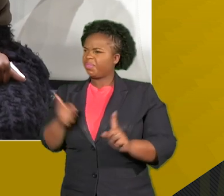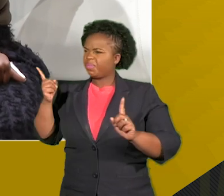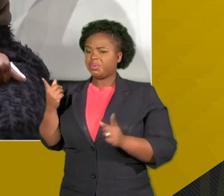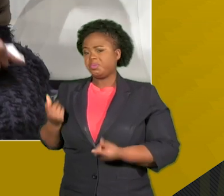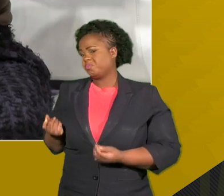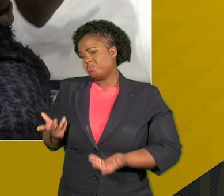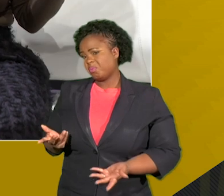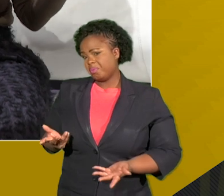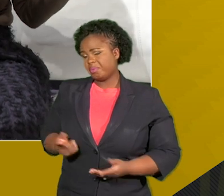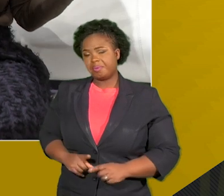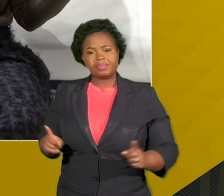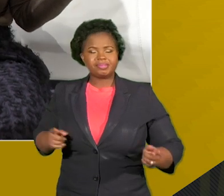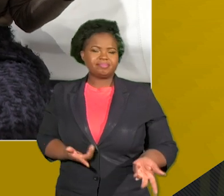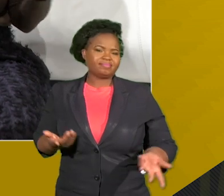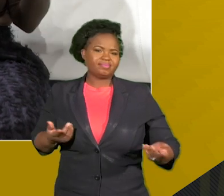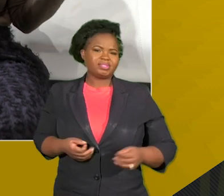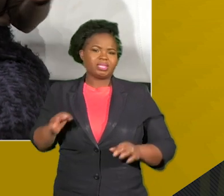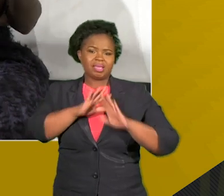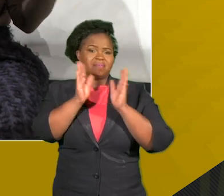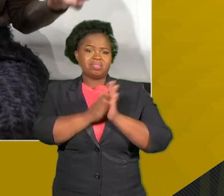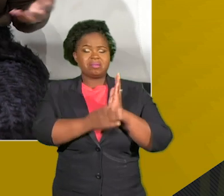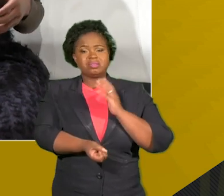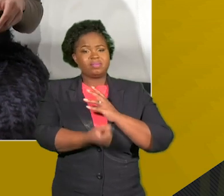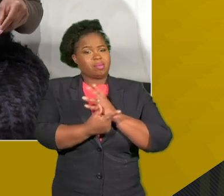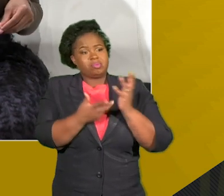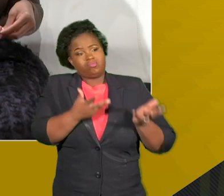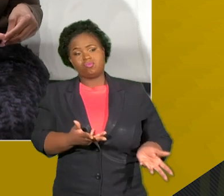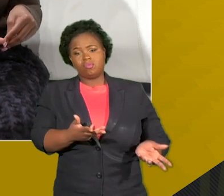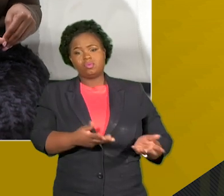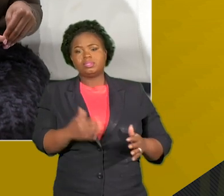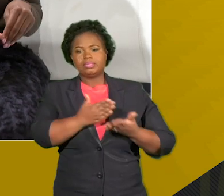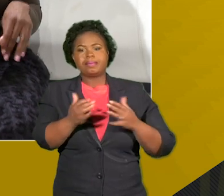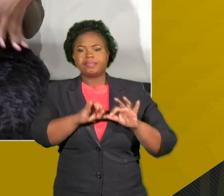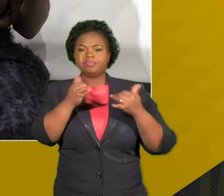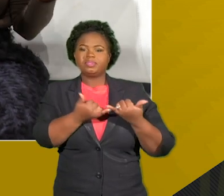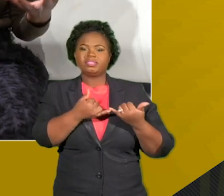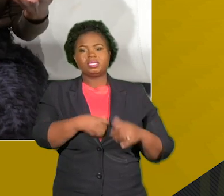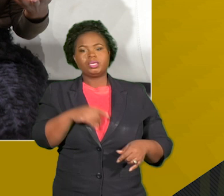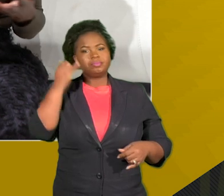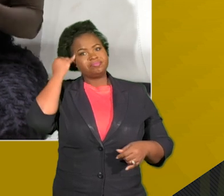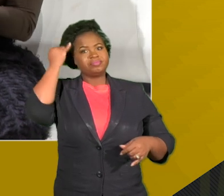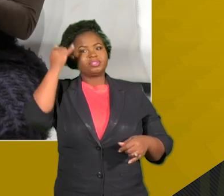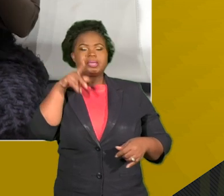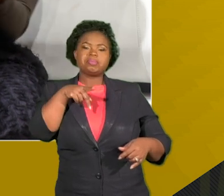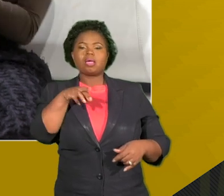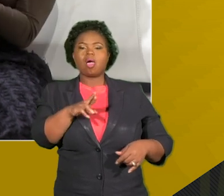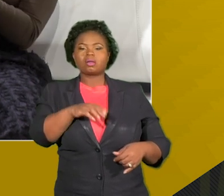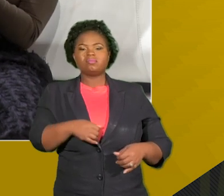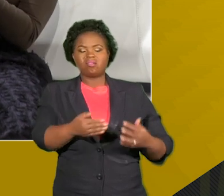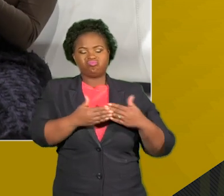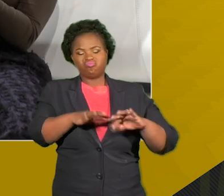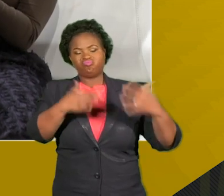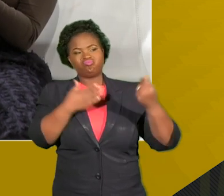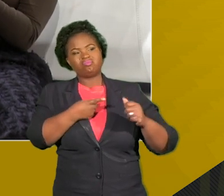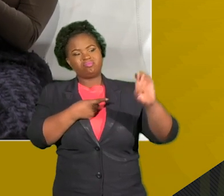Sona Mara? It's just, but it is, it's a low-hanging fruit. It's there. Sometimes companies even use it as a PR initiative. Ukraul, they don't really care